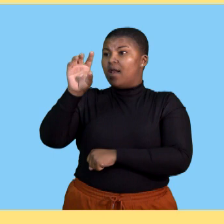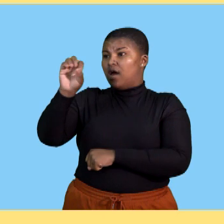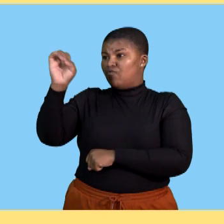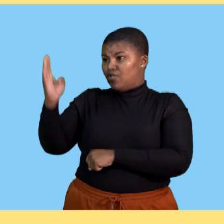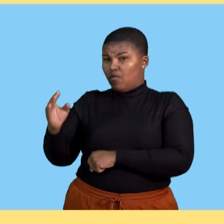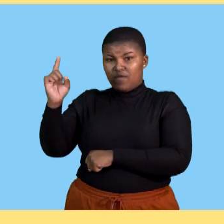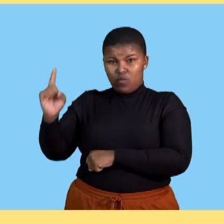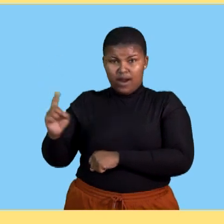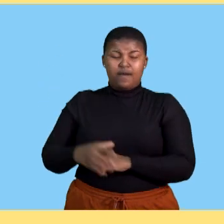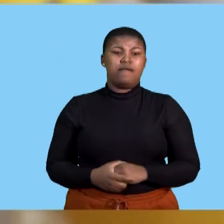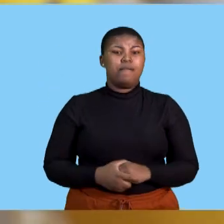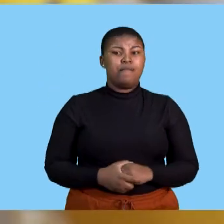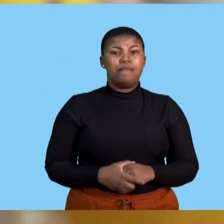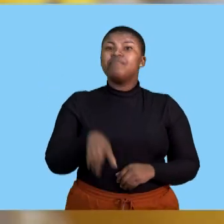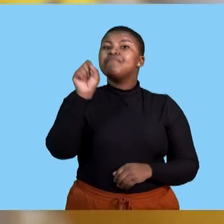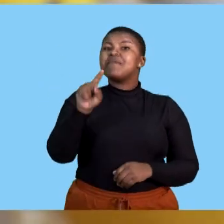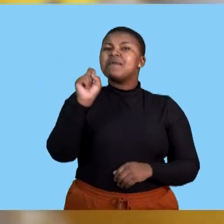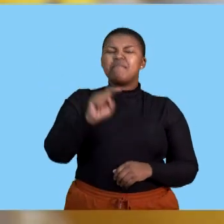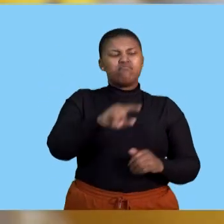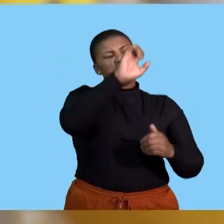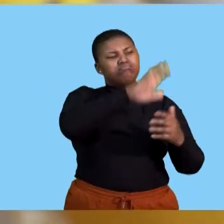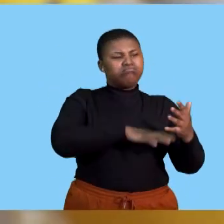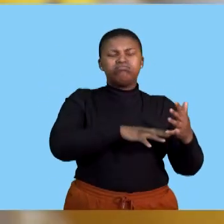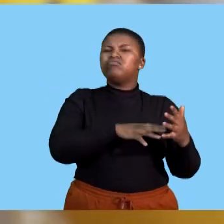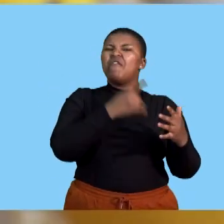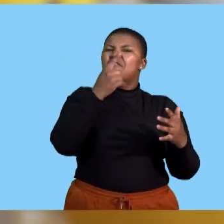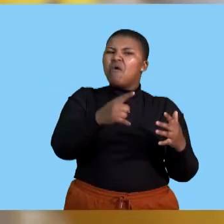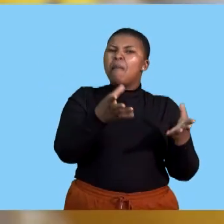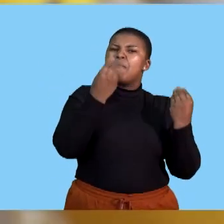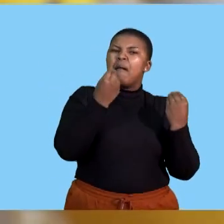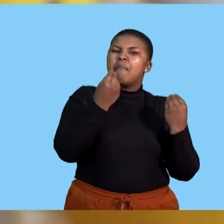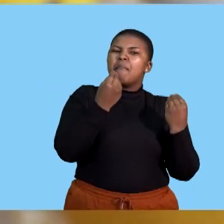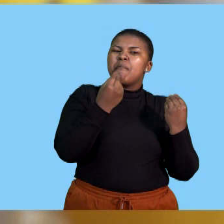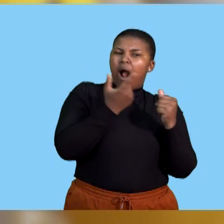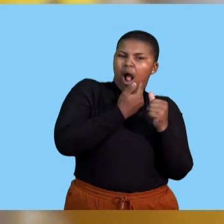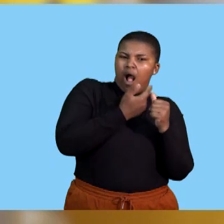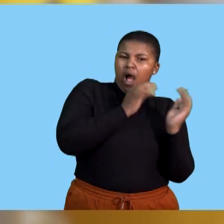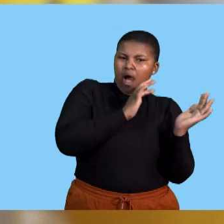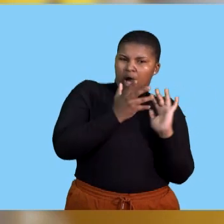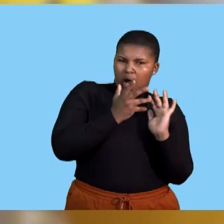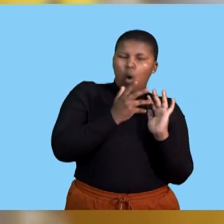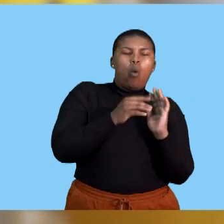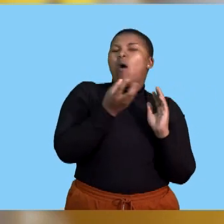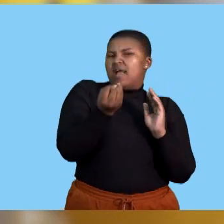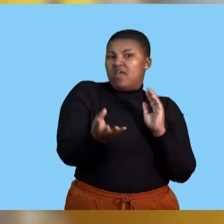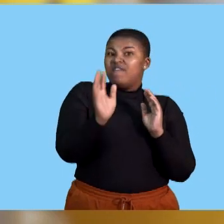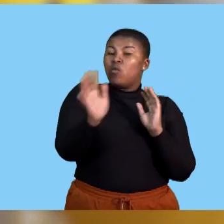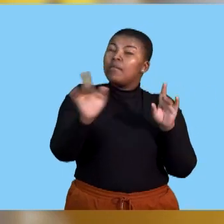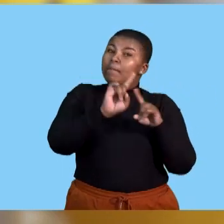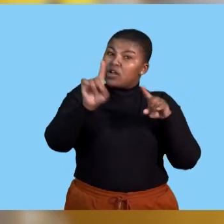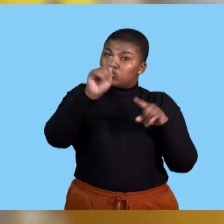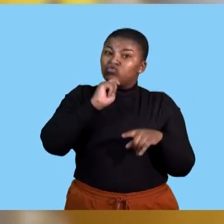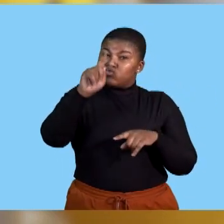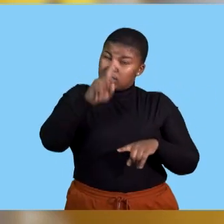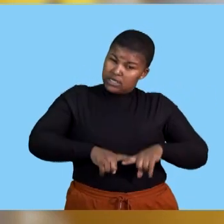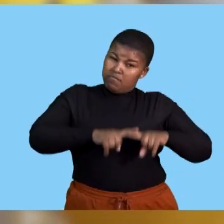examination question paper, the formula sheet will be provided. However, you do not need to over-rely on